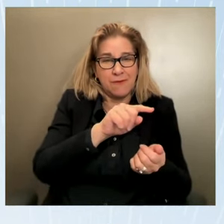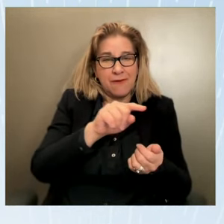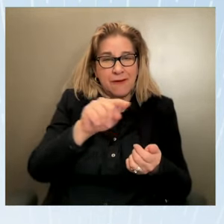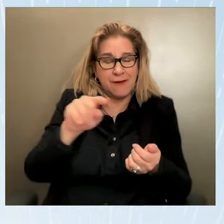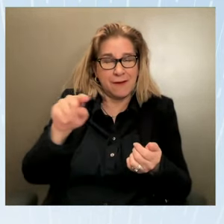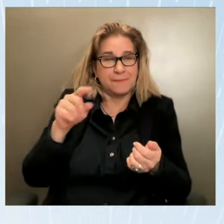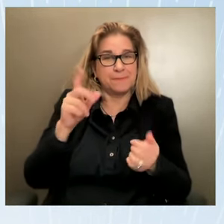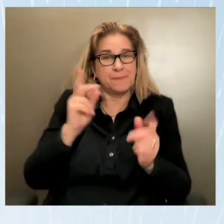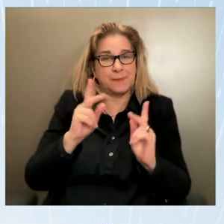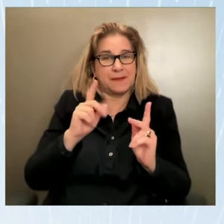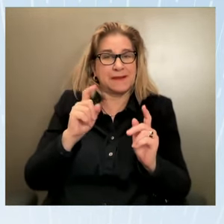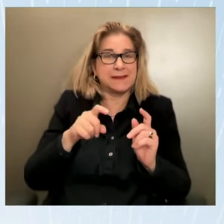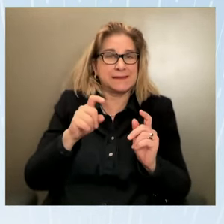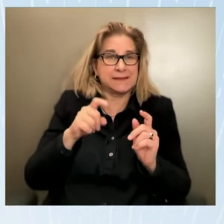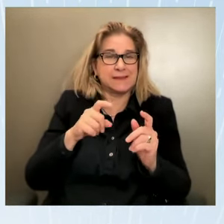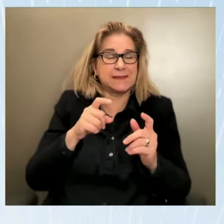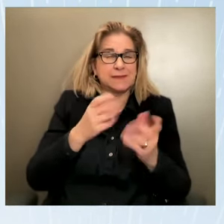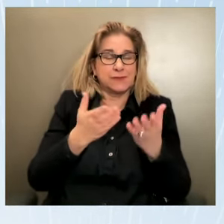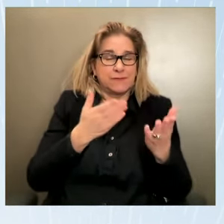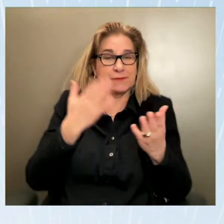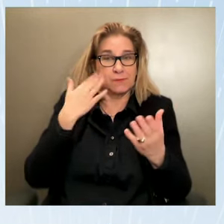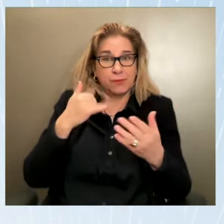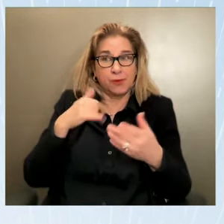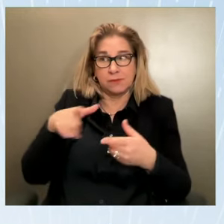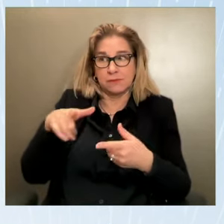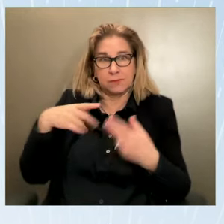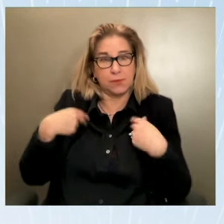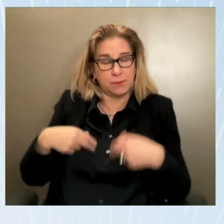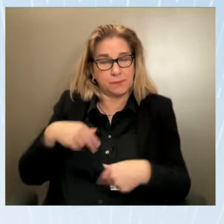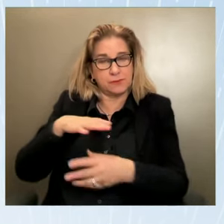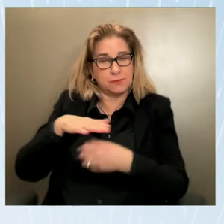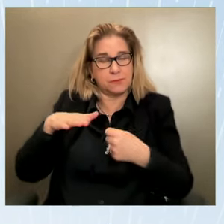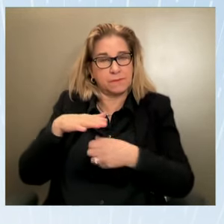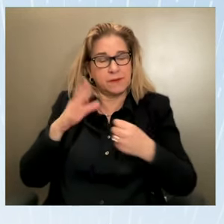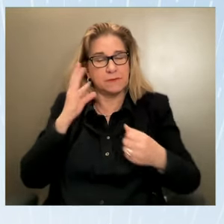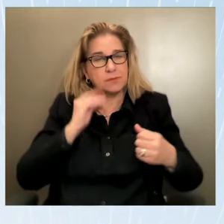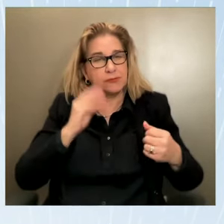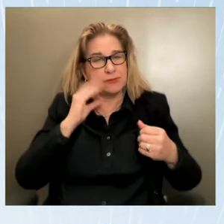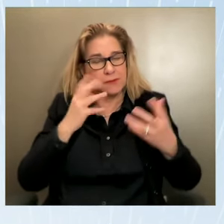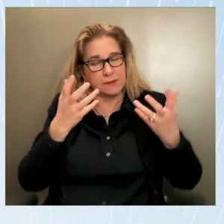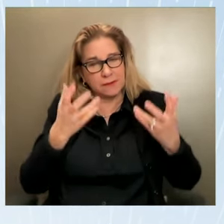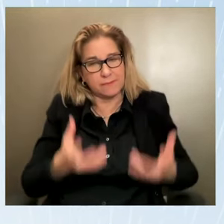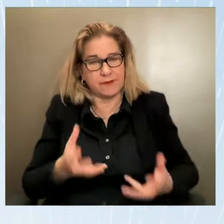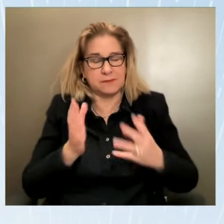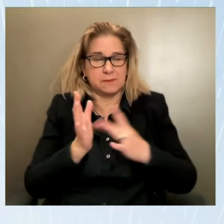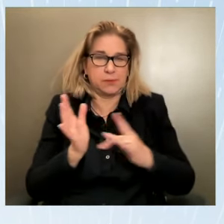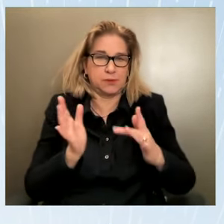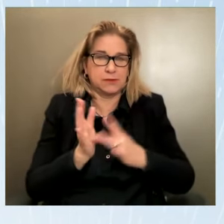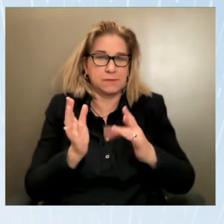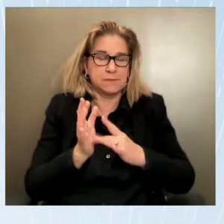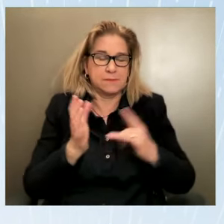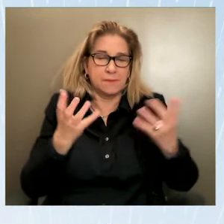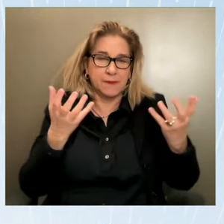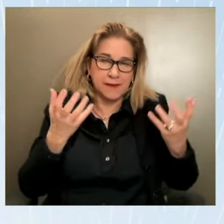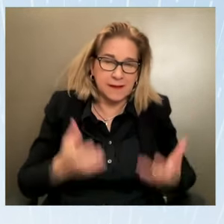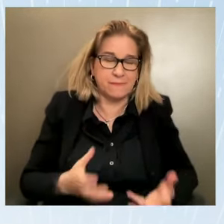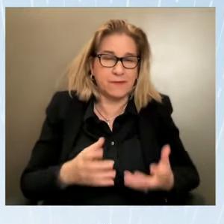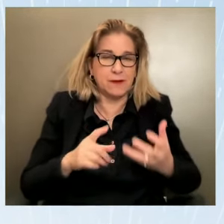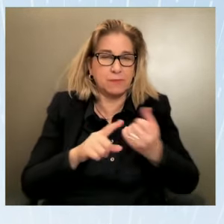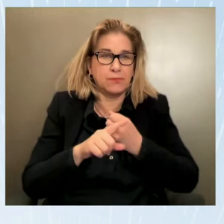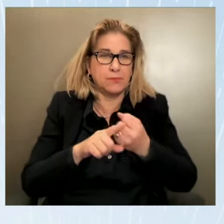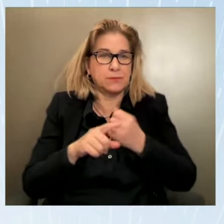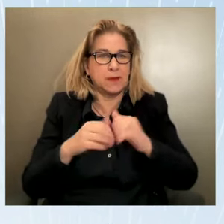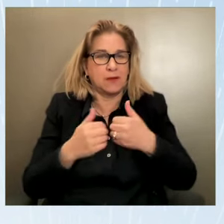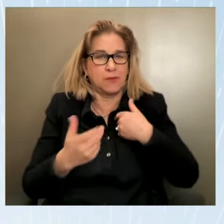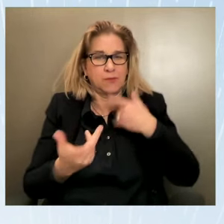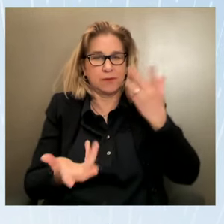including systemic poverty, inequality, and discrimination. We've heard a lot about that. I will just add a few things that we're doing